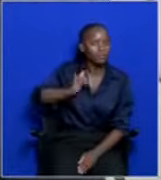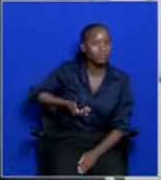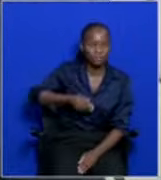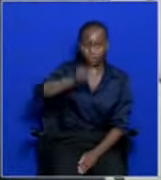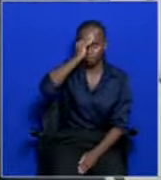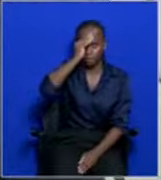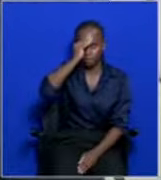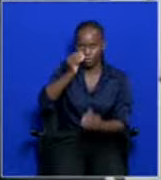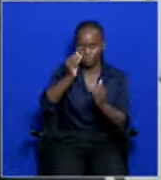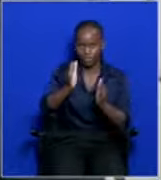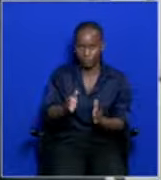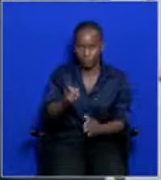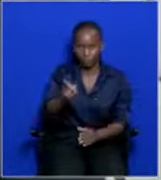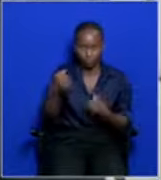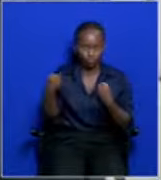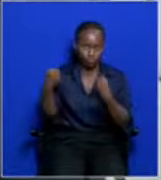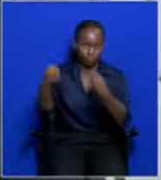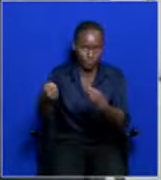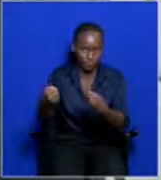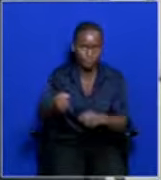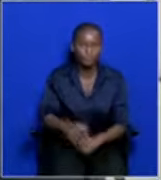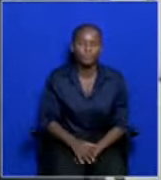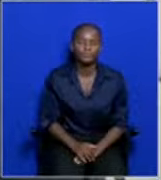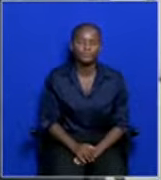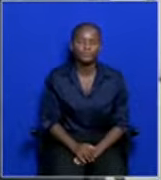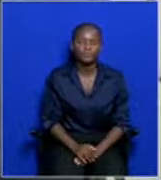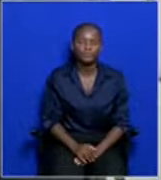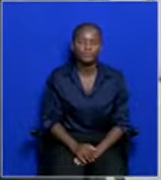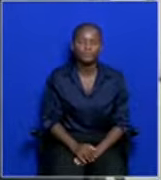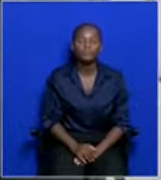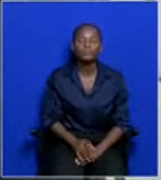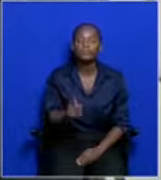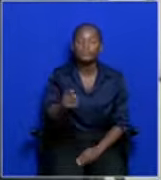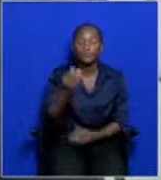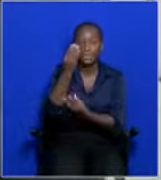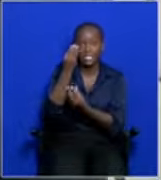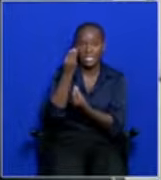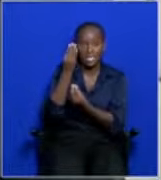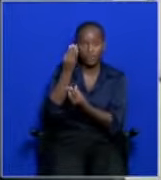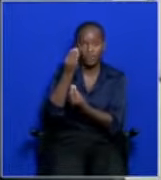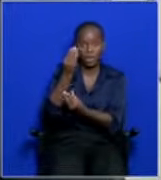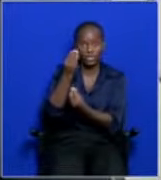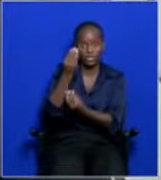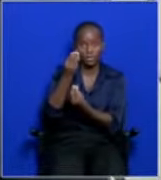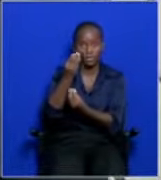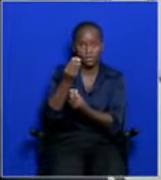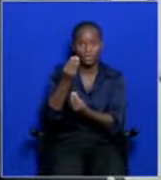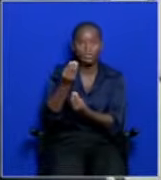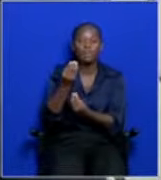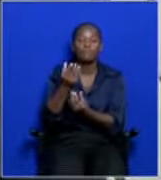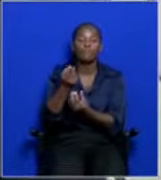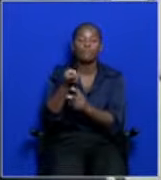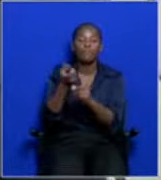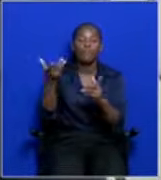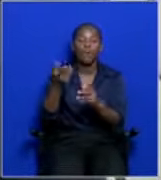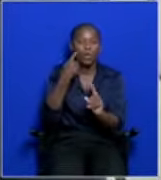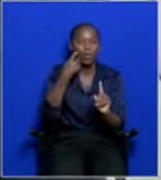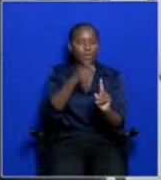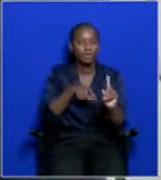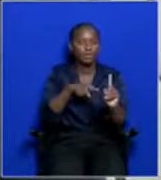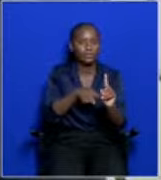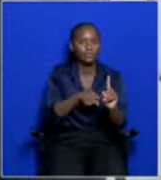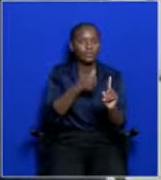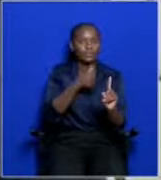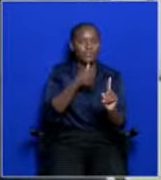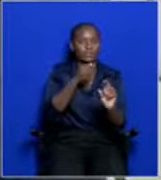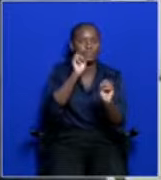evidential value has been obtained, such as witnesses' statement, exhibit register SAPS, photo album, as